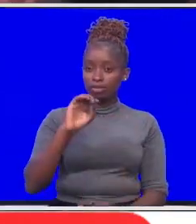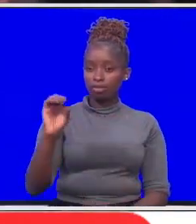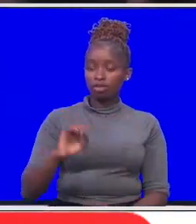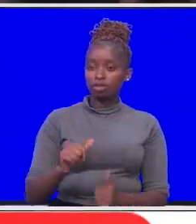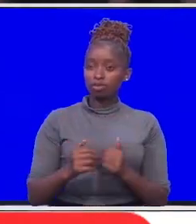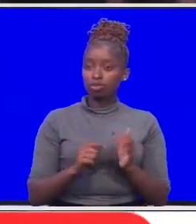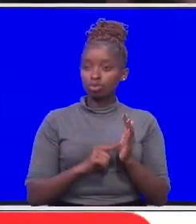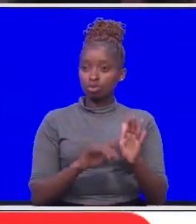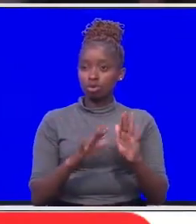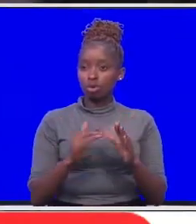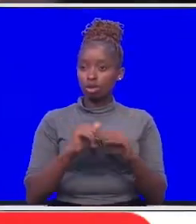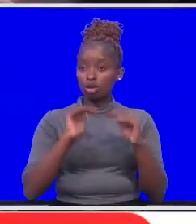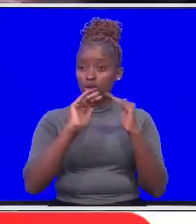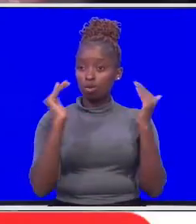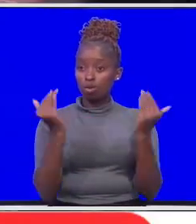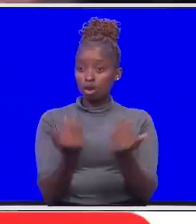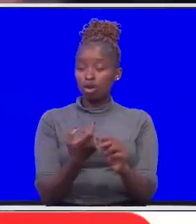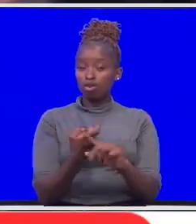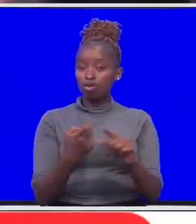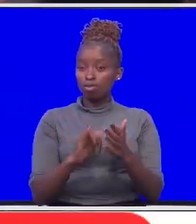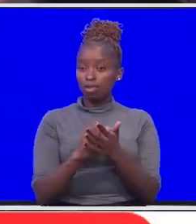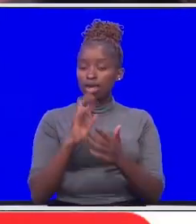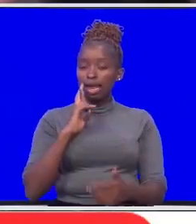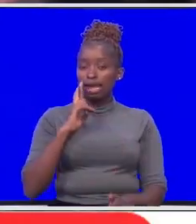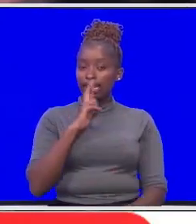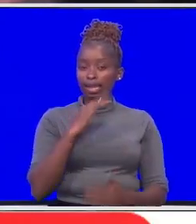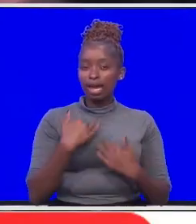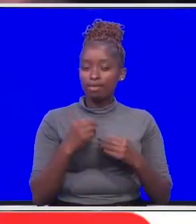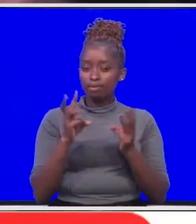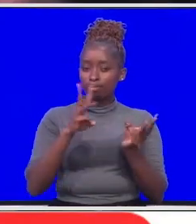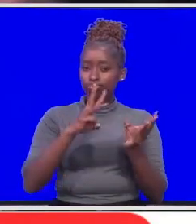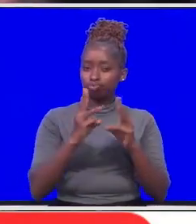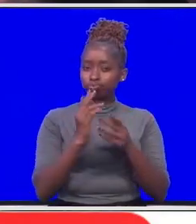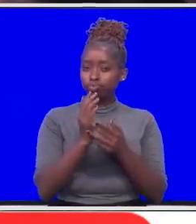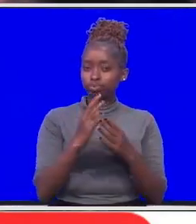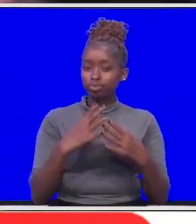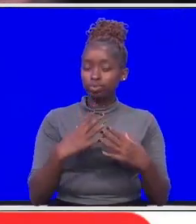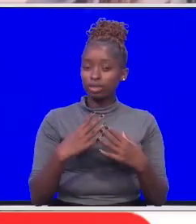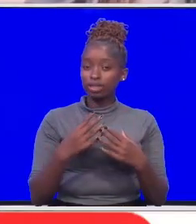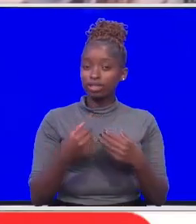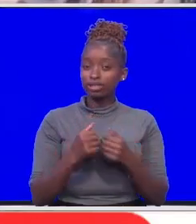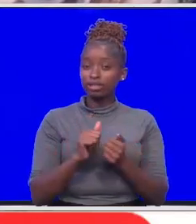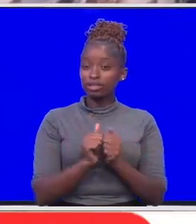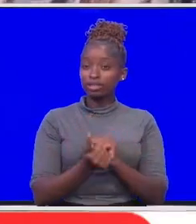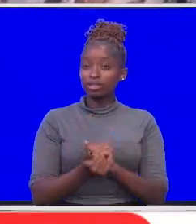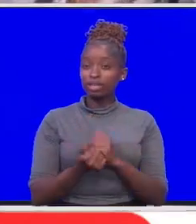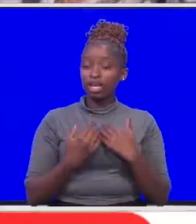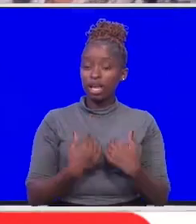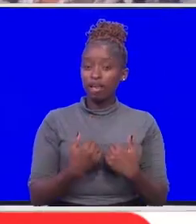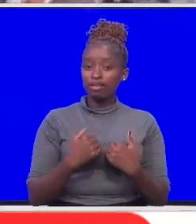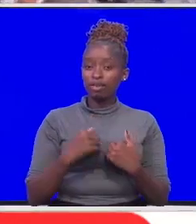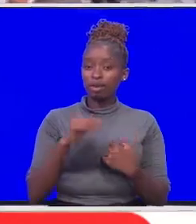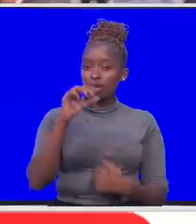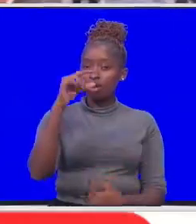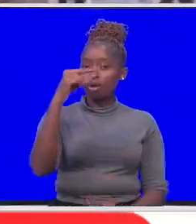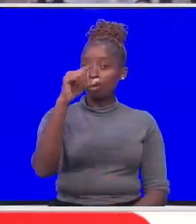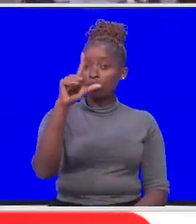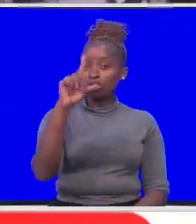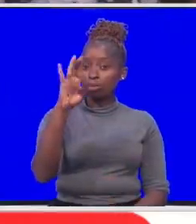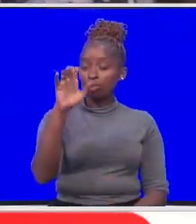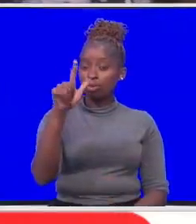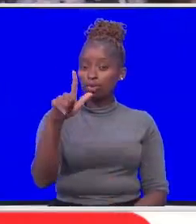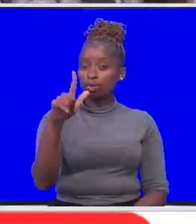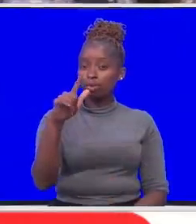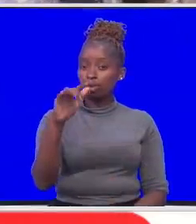world, from geopolitical risk, climate change, global inflation, disruption of supply chains, and rising debt